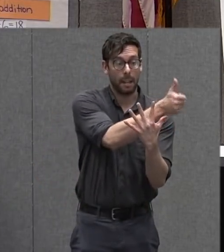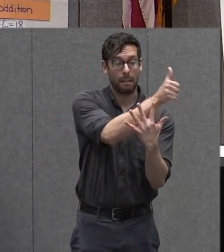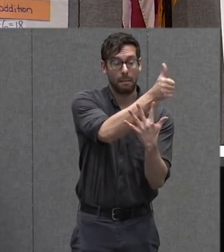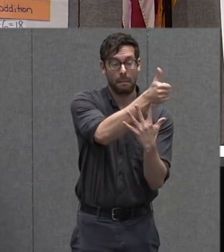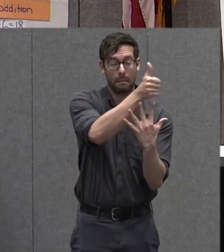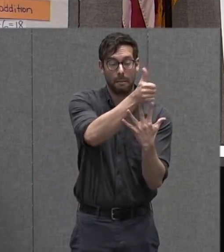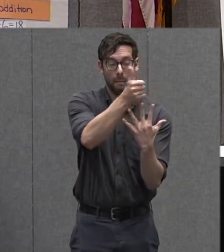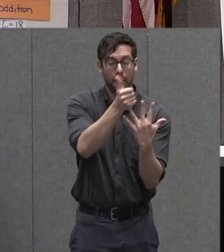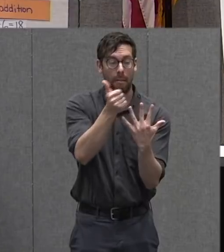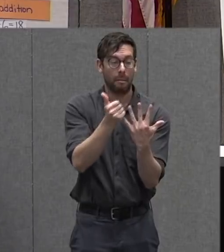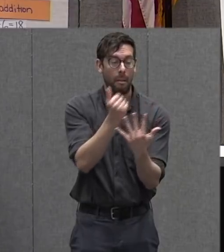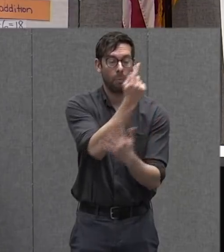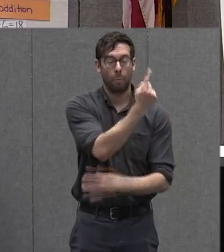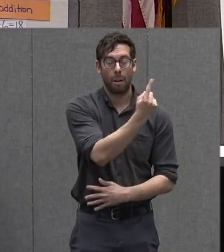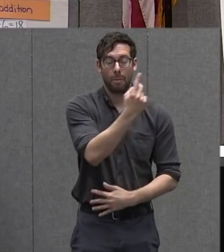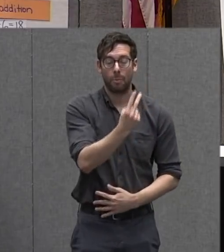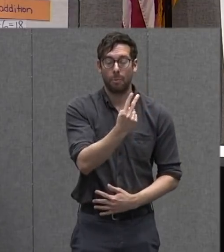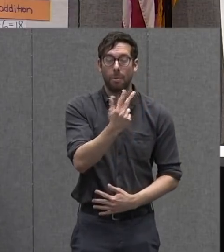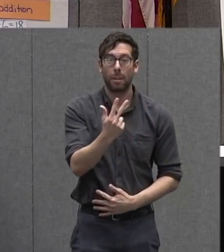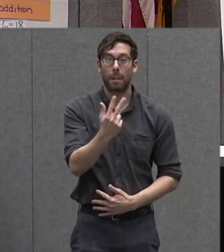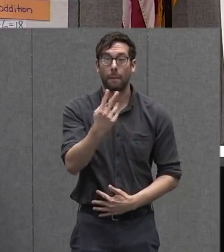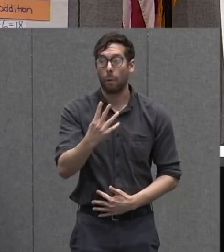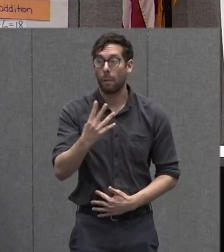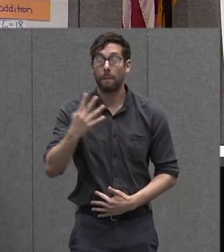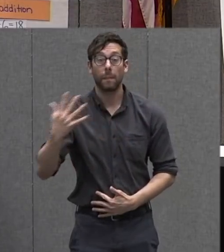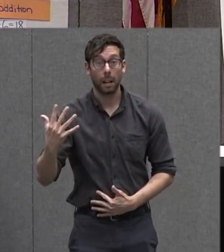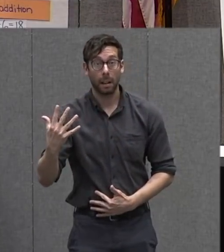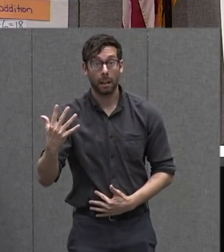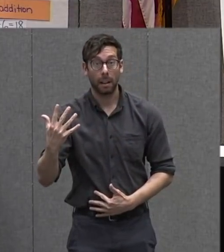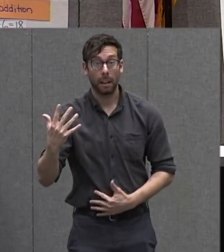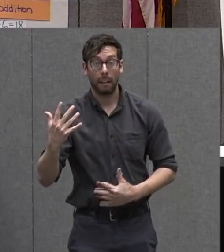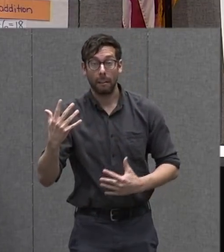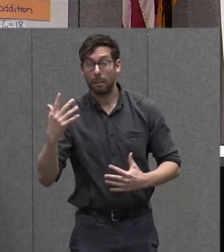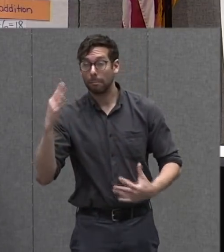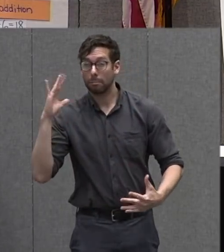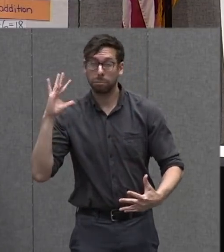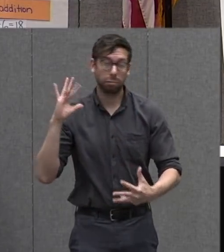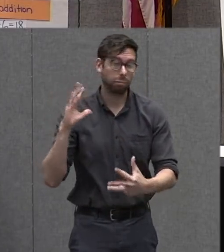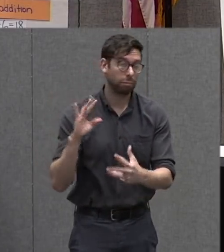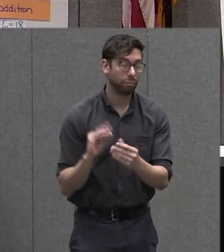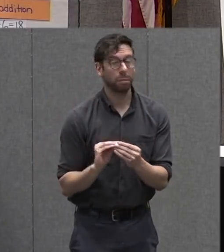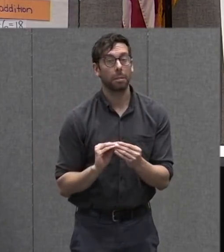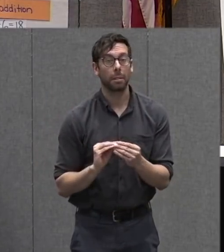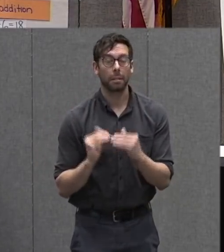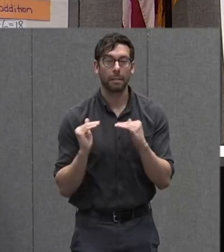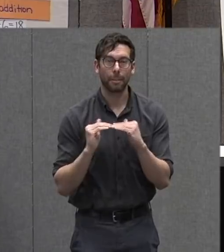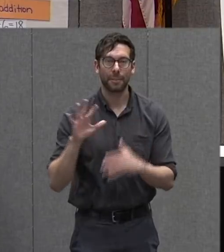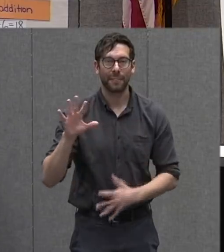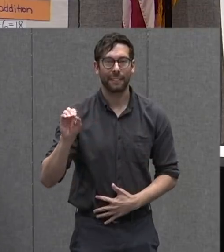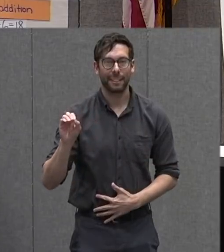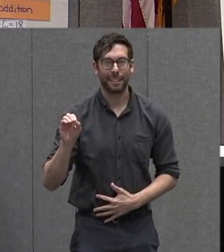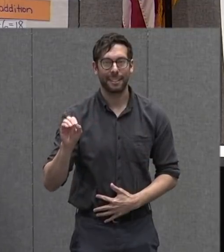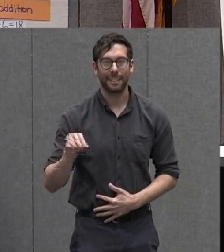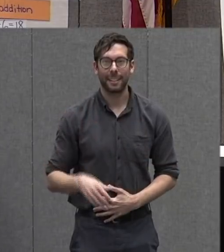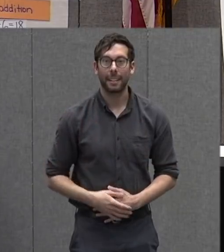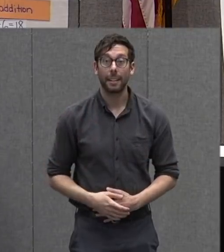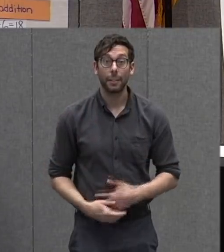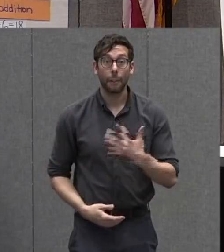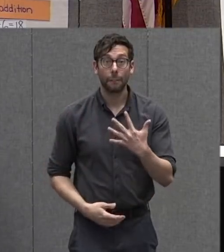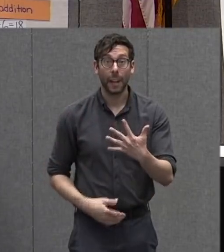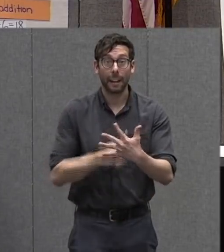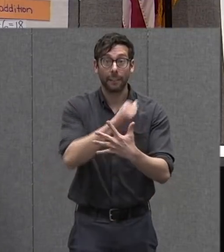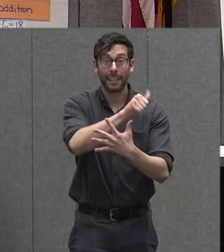we put them all together, they make 50. So 5 tens gives us 50. That means 50